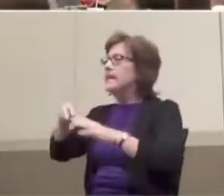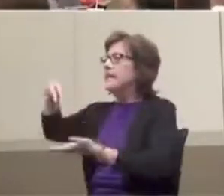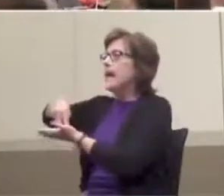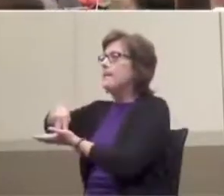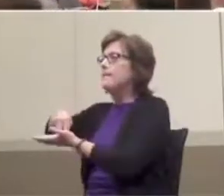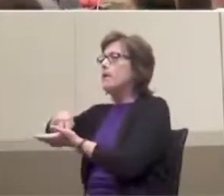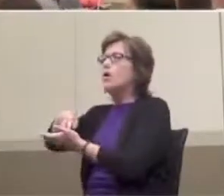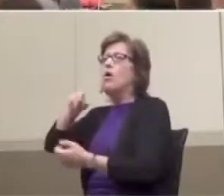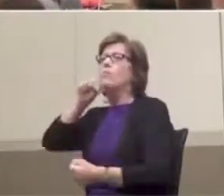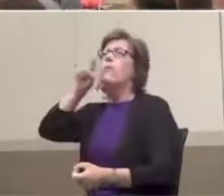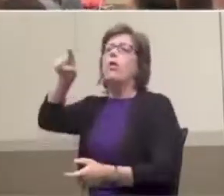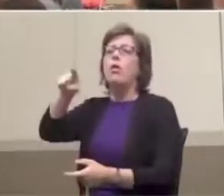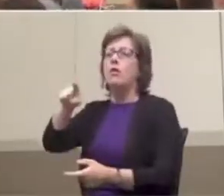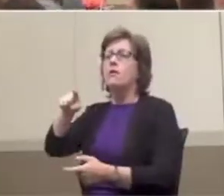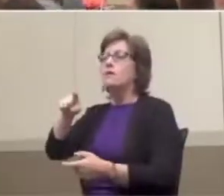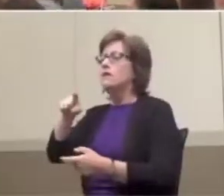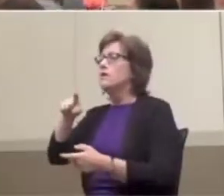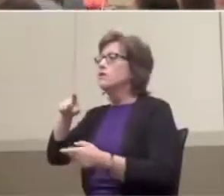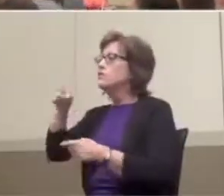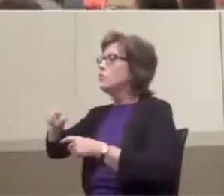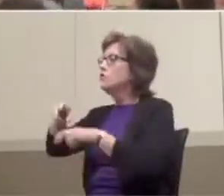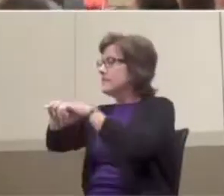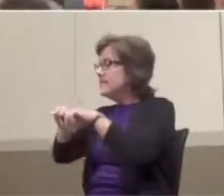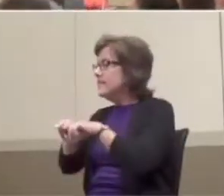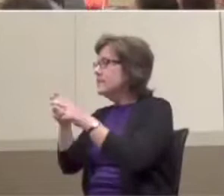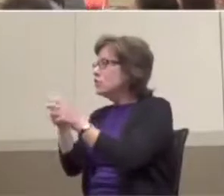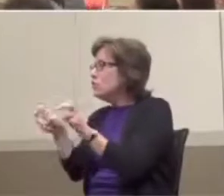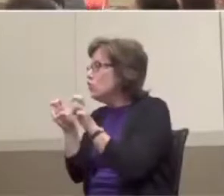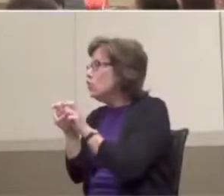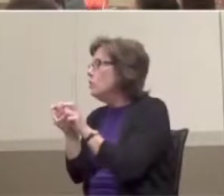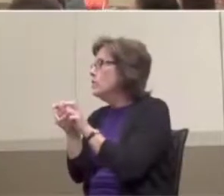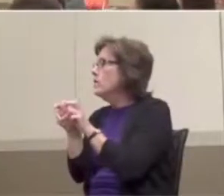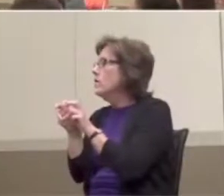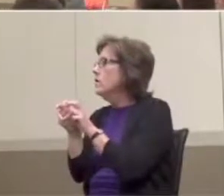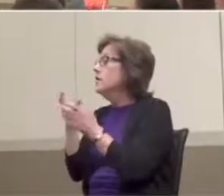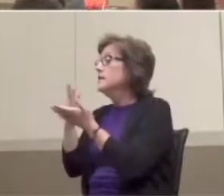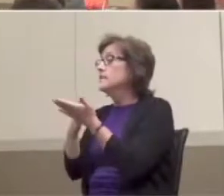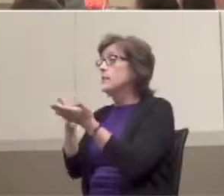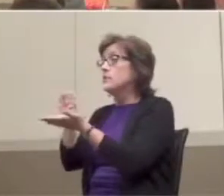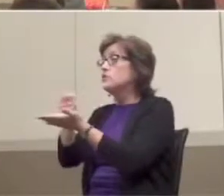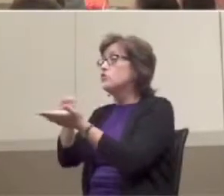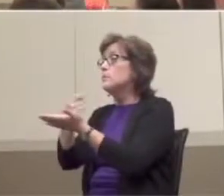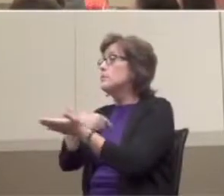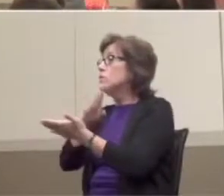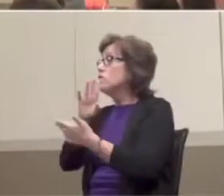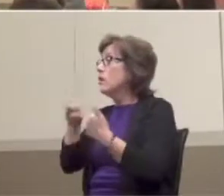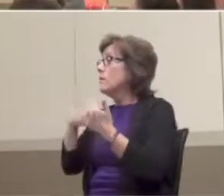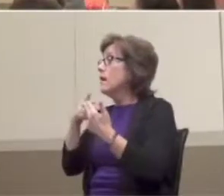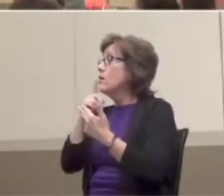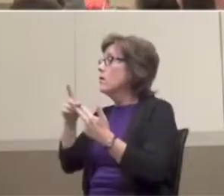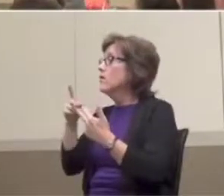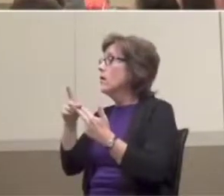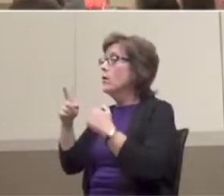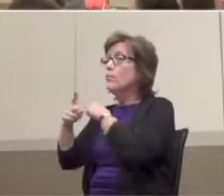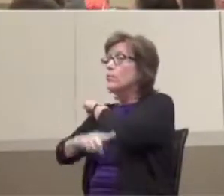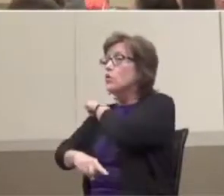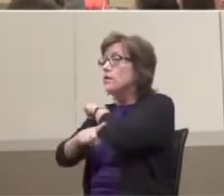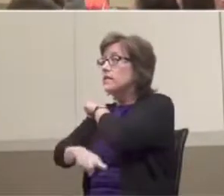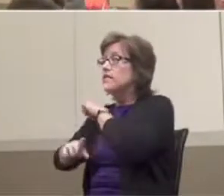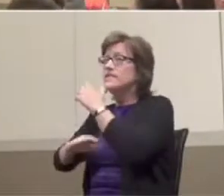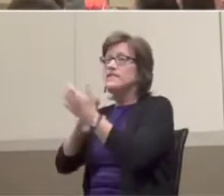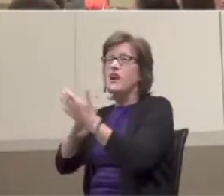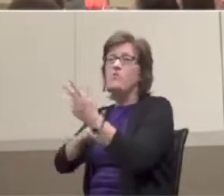carpet time where you're supposed to be sitting and doing a group. And some of the treatments that we talked about were like a punitive, some type of